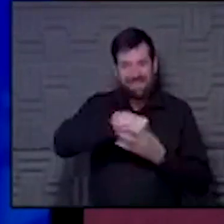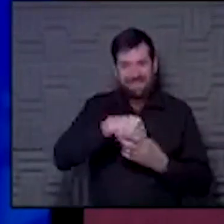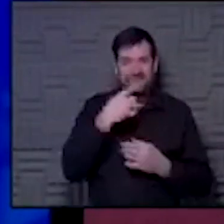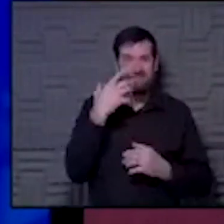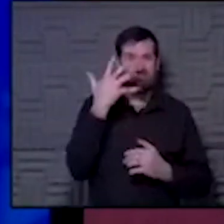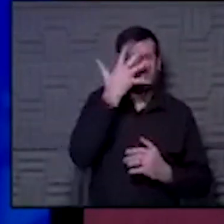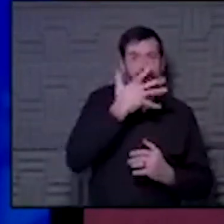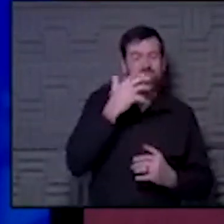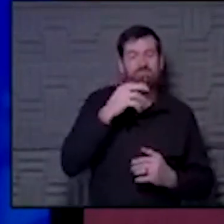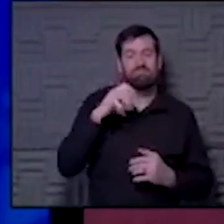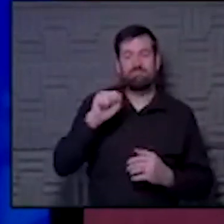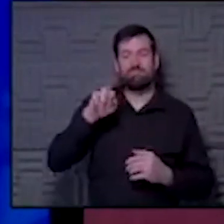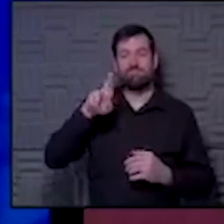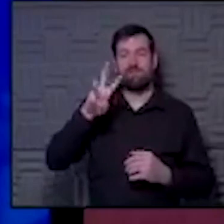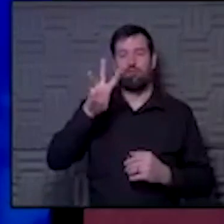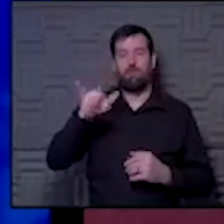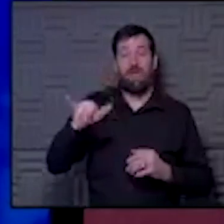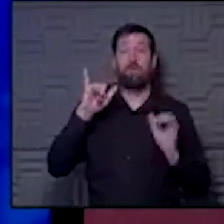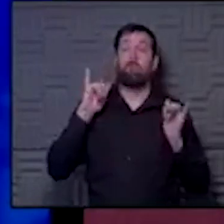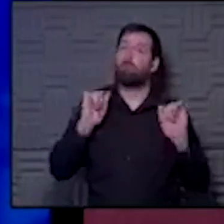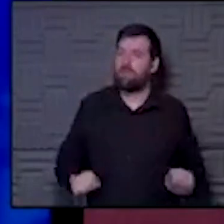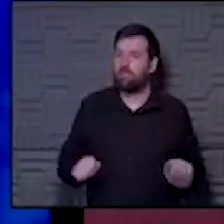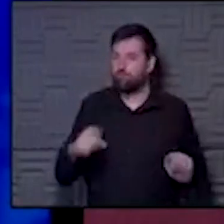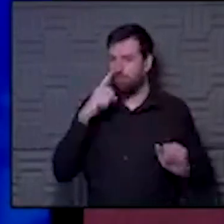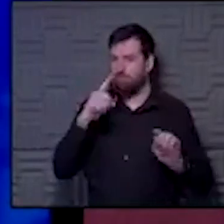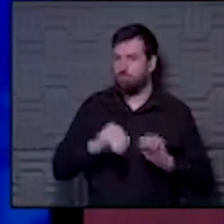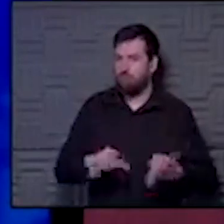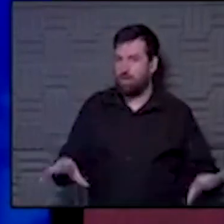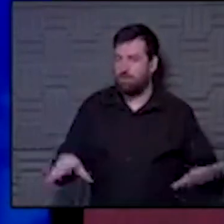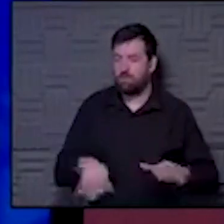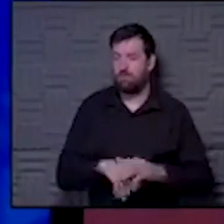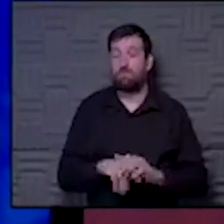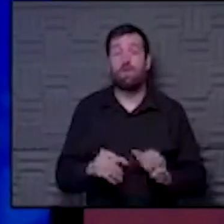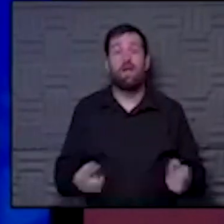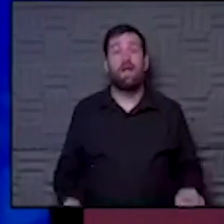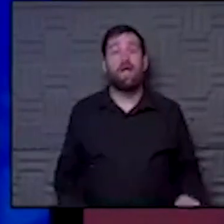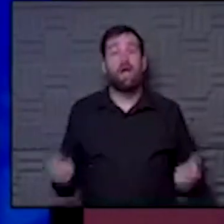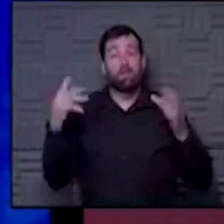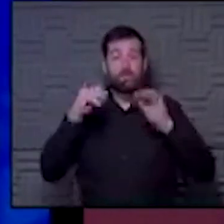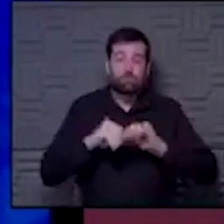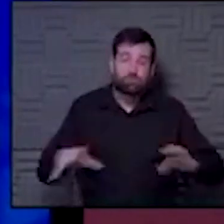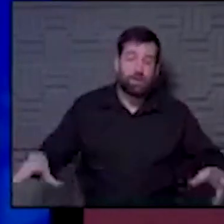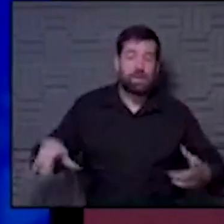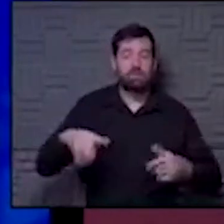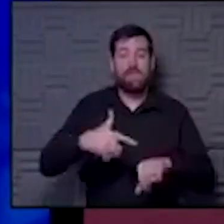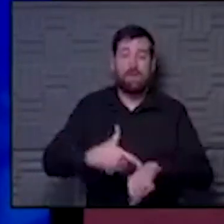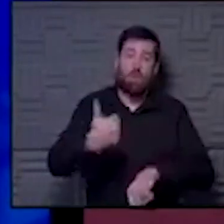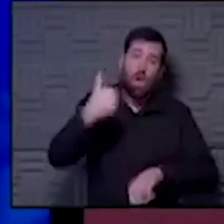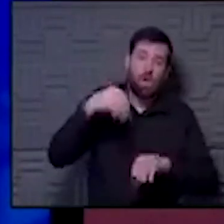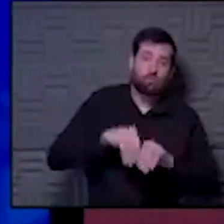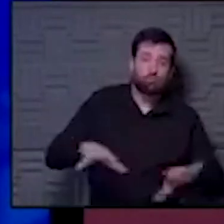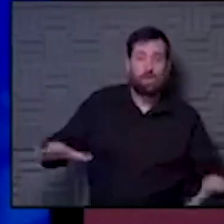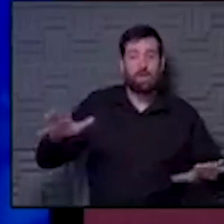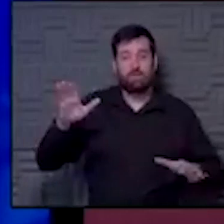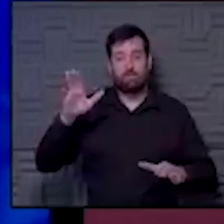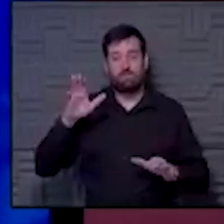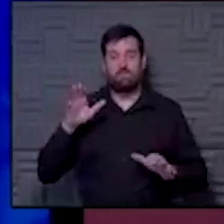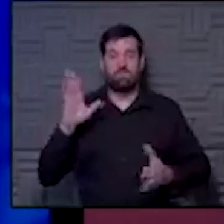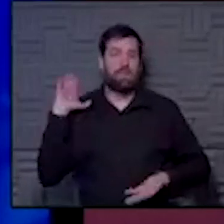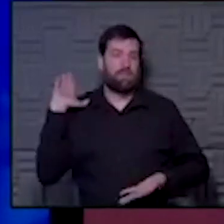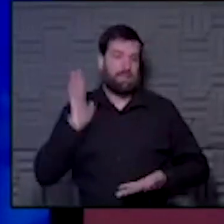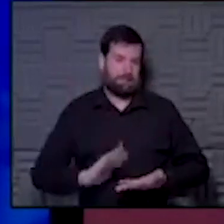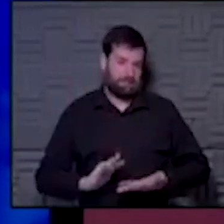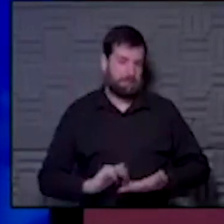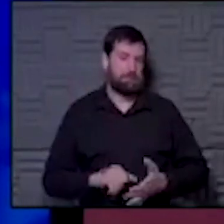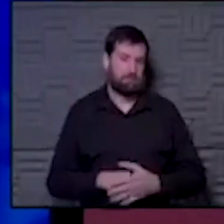which case you have the potential to spread it. There's also evidence that the amount you would spread, the time you would spread, the likelihood of spreading is not as high.